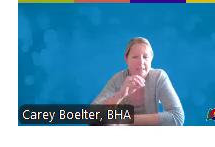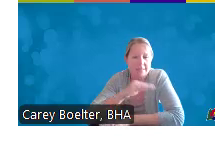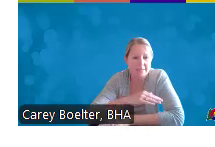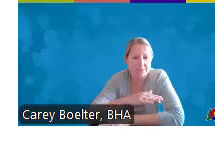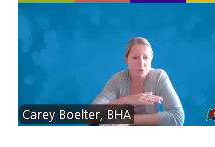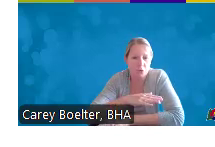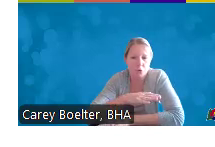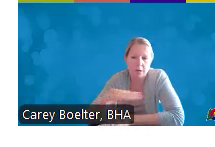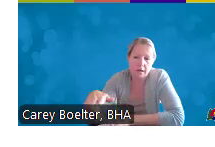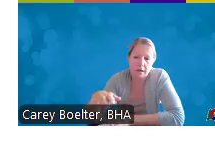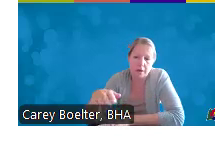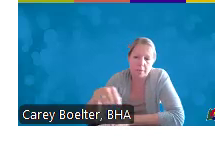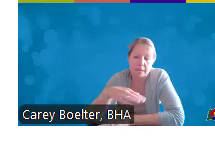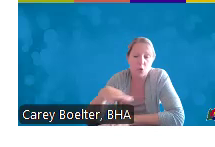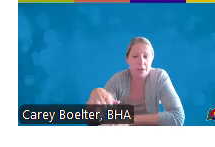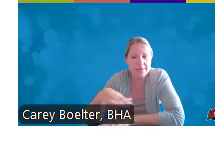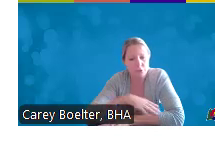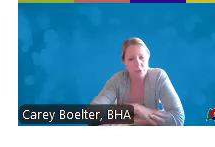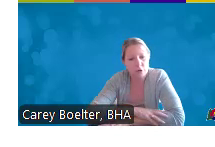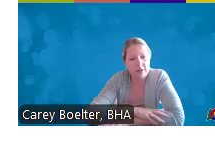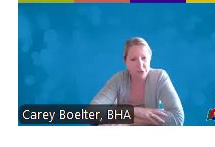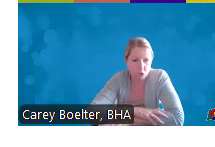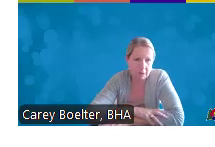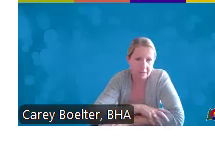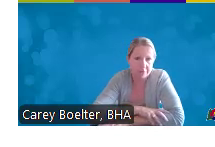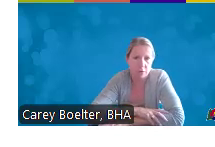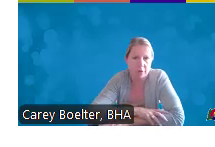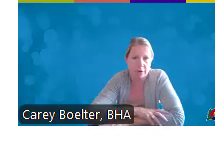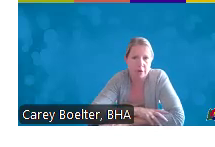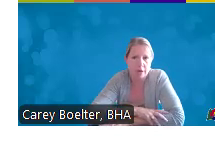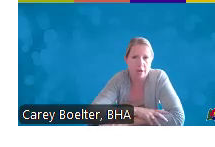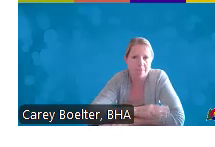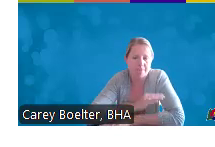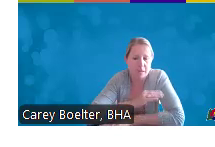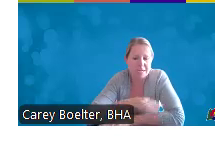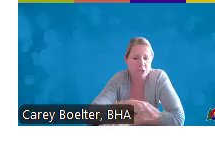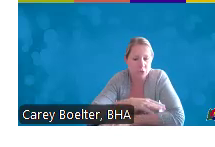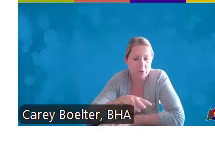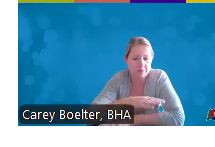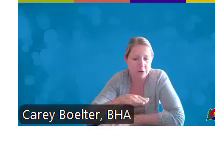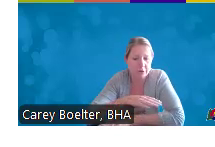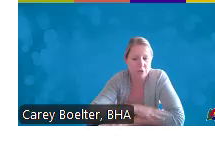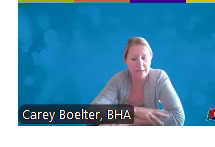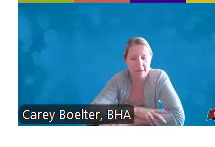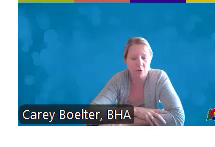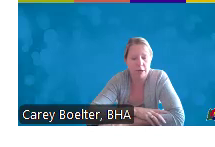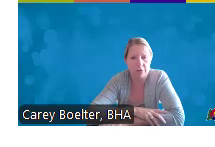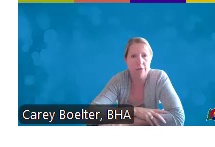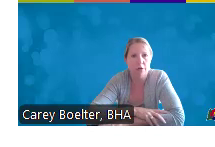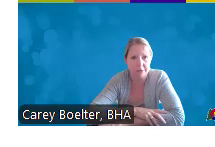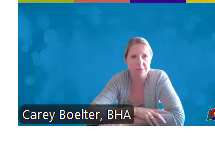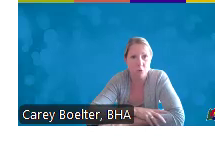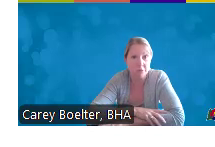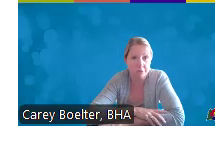get this to equate to college credit for their one of their initial behavioral